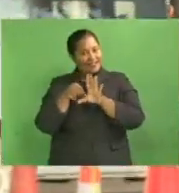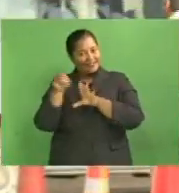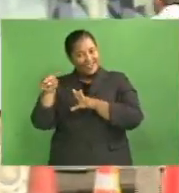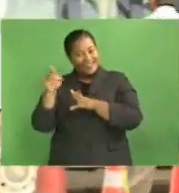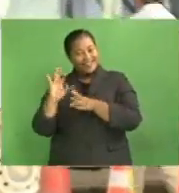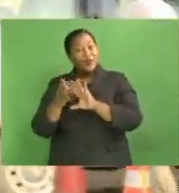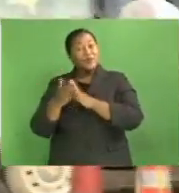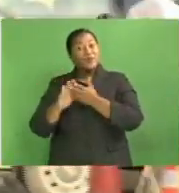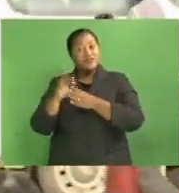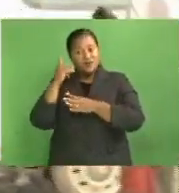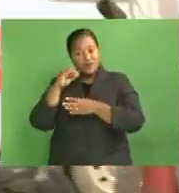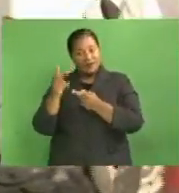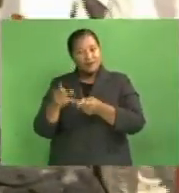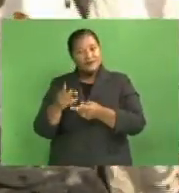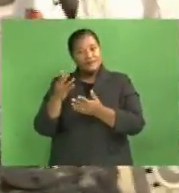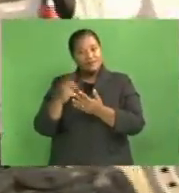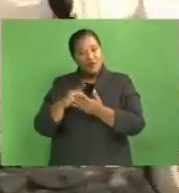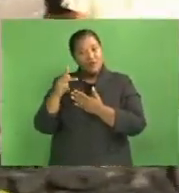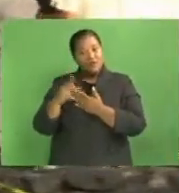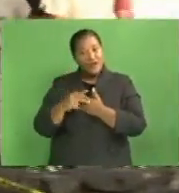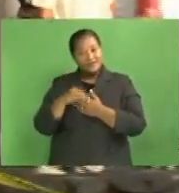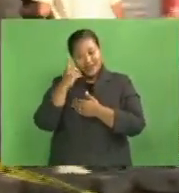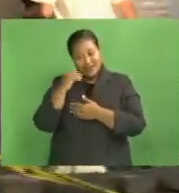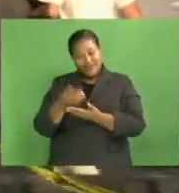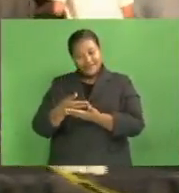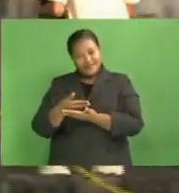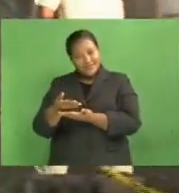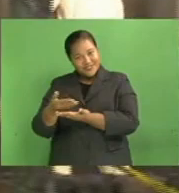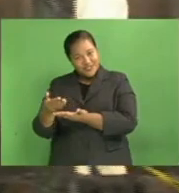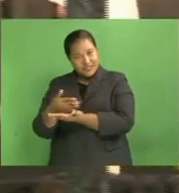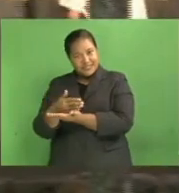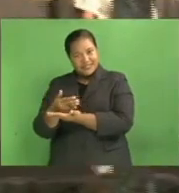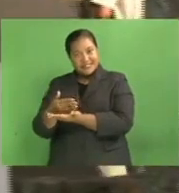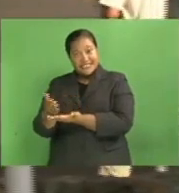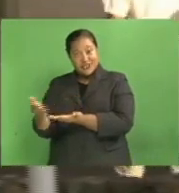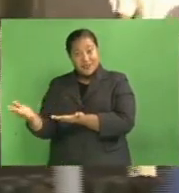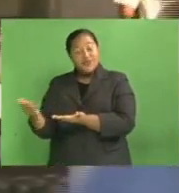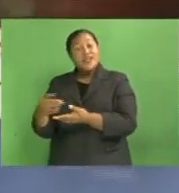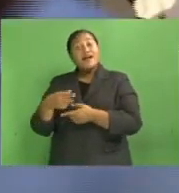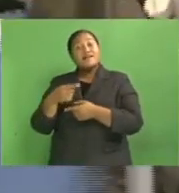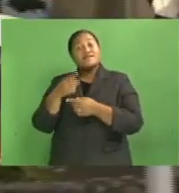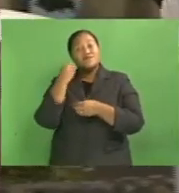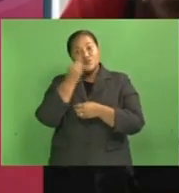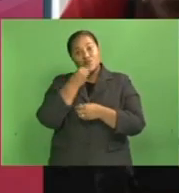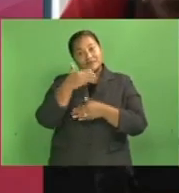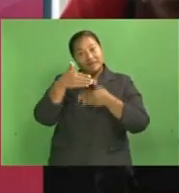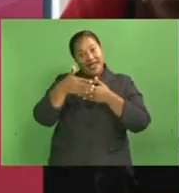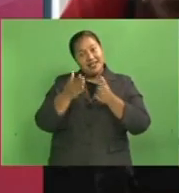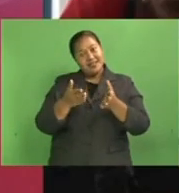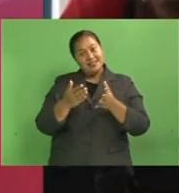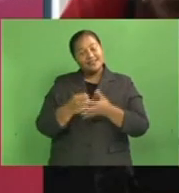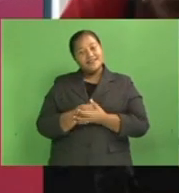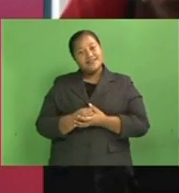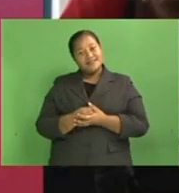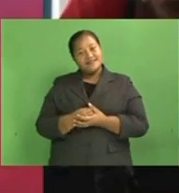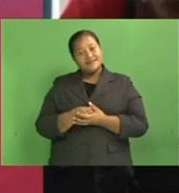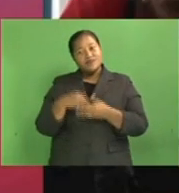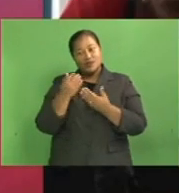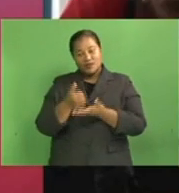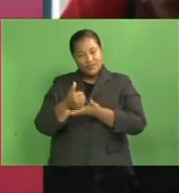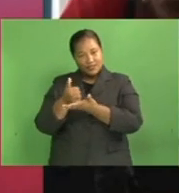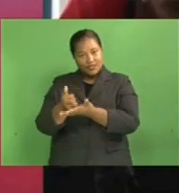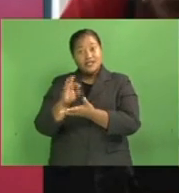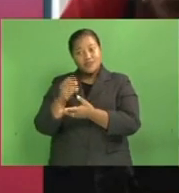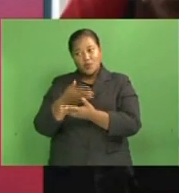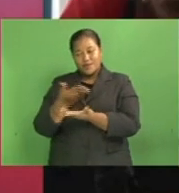have programs where they are distributing food packs and groceries. And so we're liaising